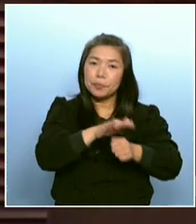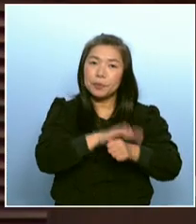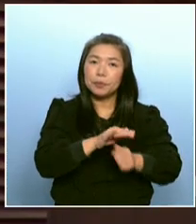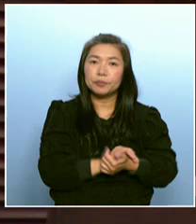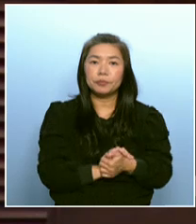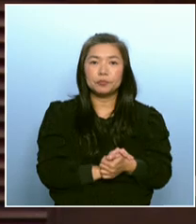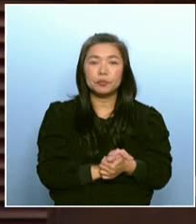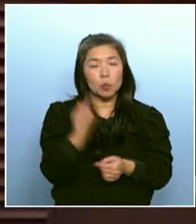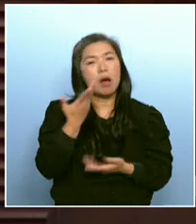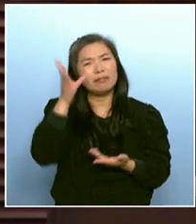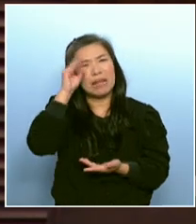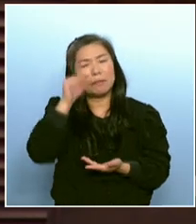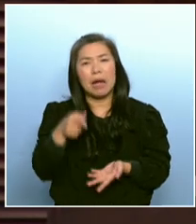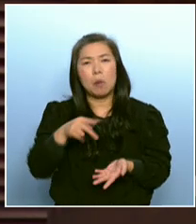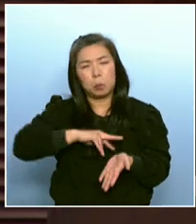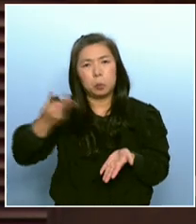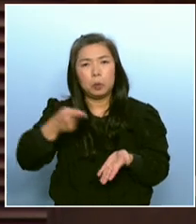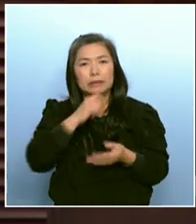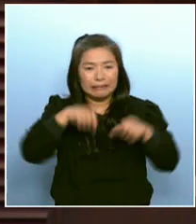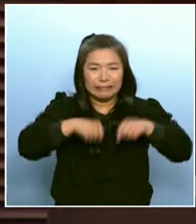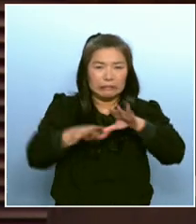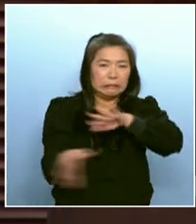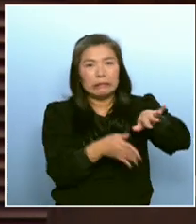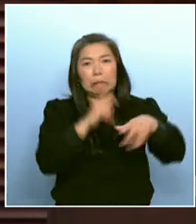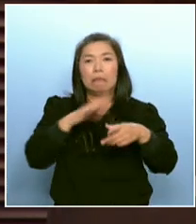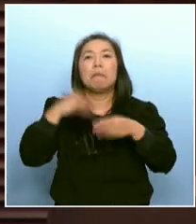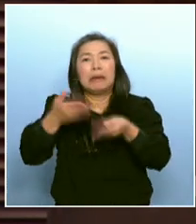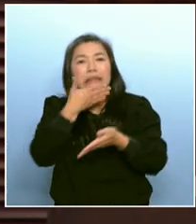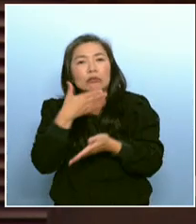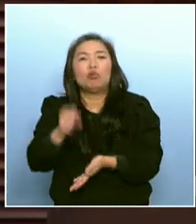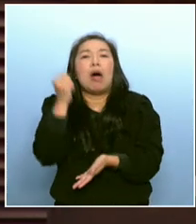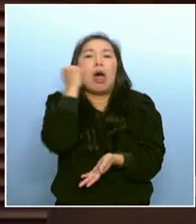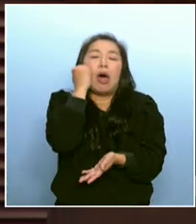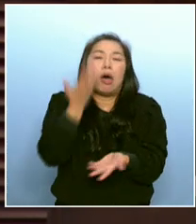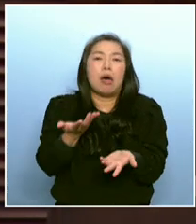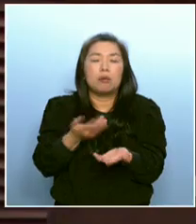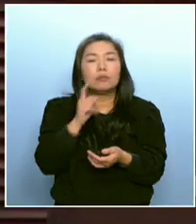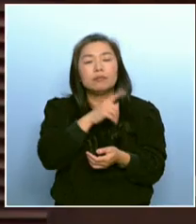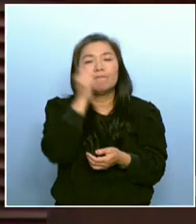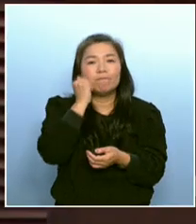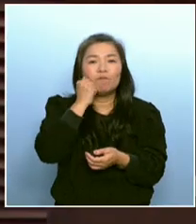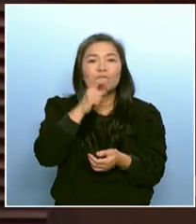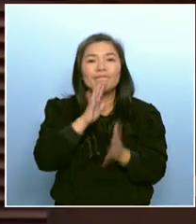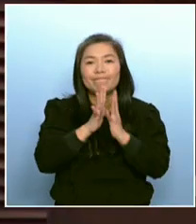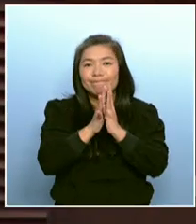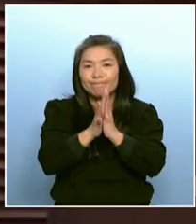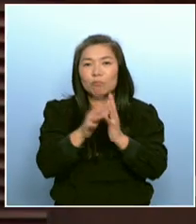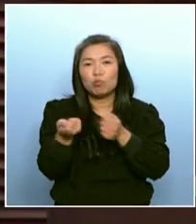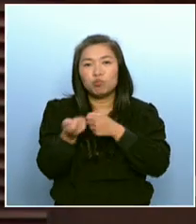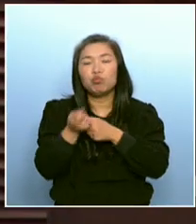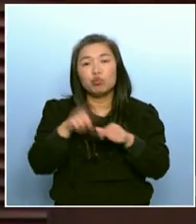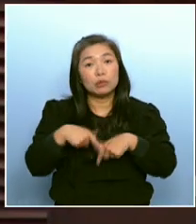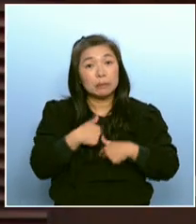there are physiotherapists that help elderly people with their rehabilitation, and so it's hard for them